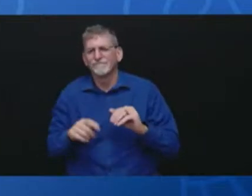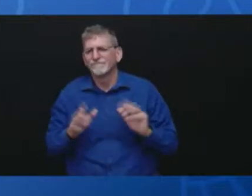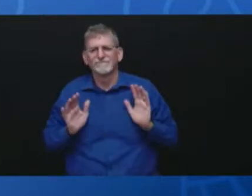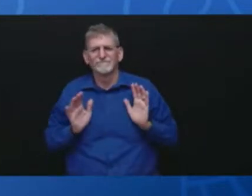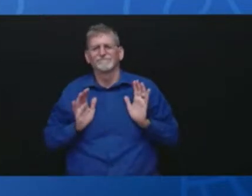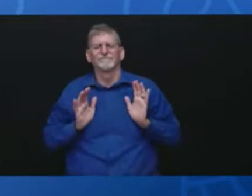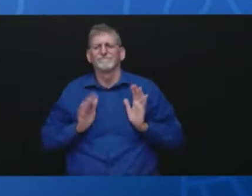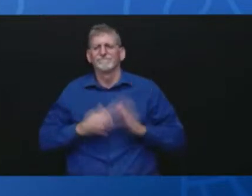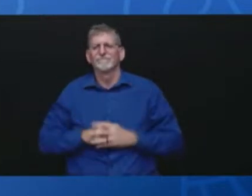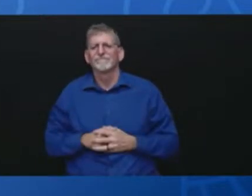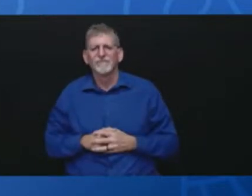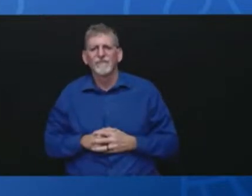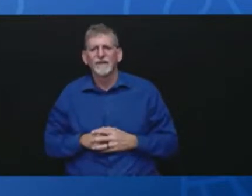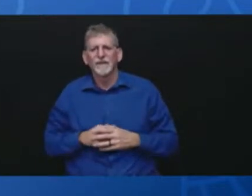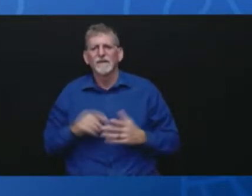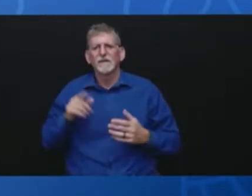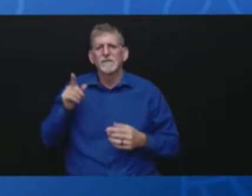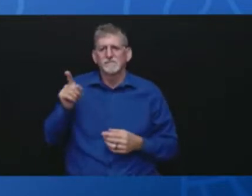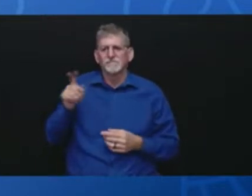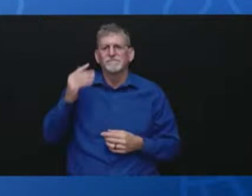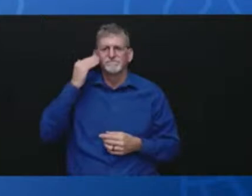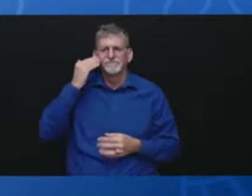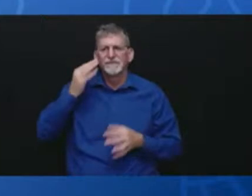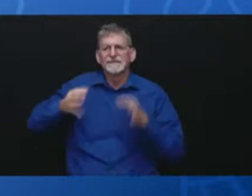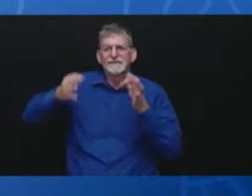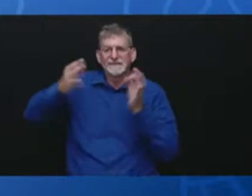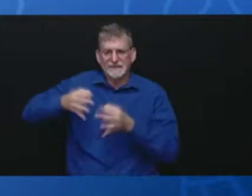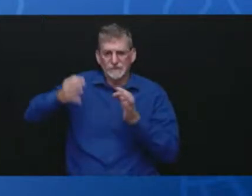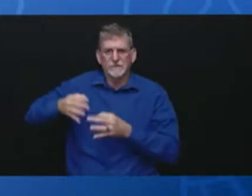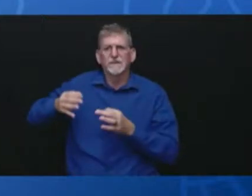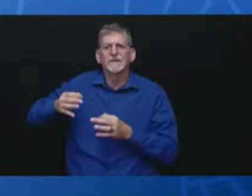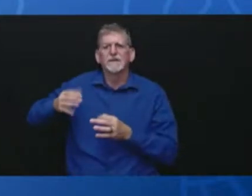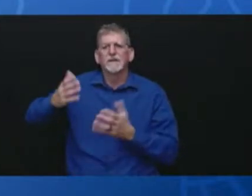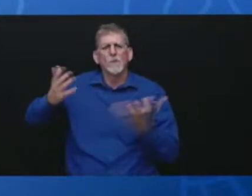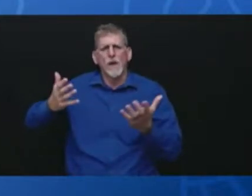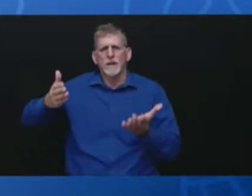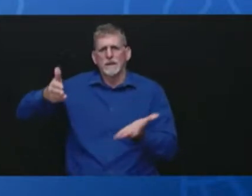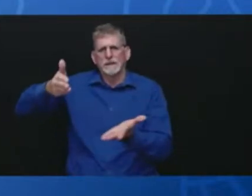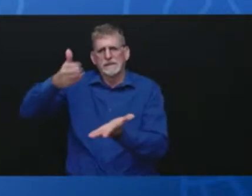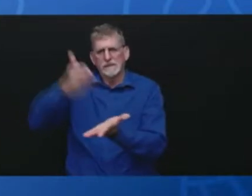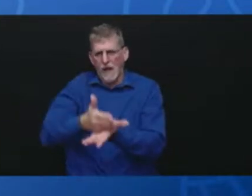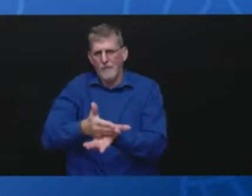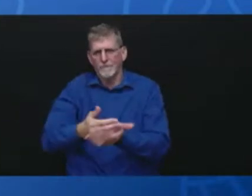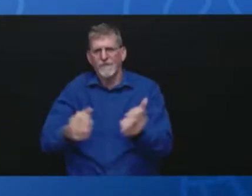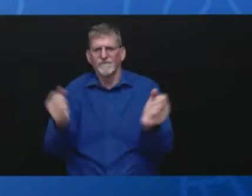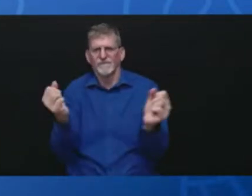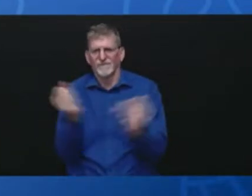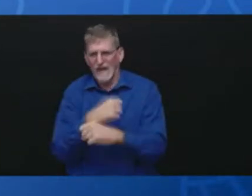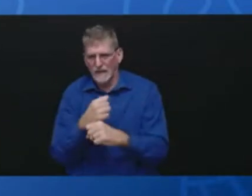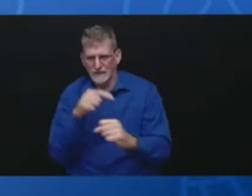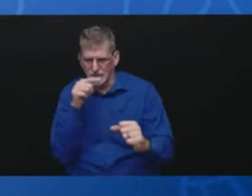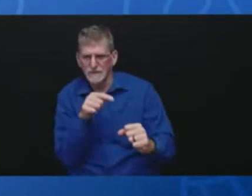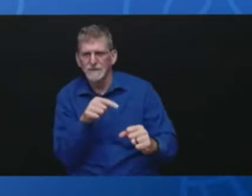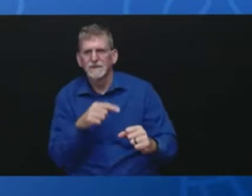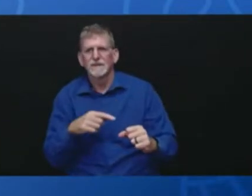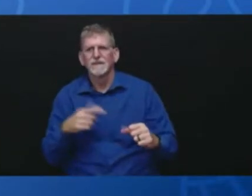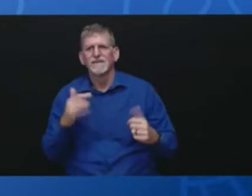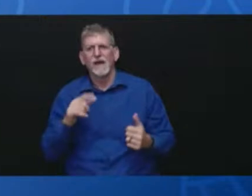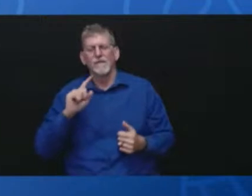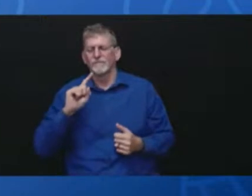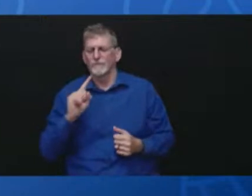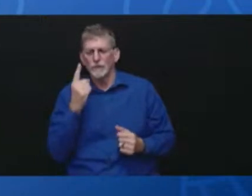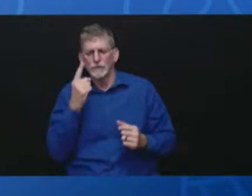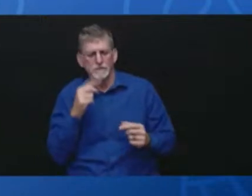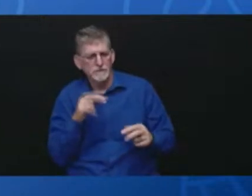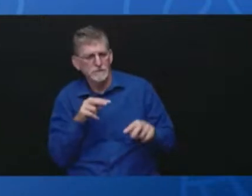that decisions have been getting made that have stopped the fighting, that have given us the first glimmer of hope in ages.